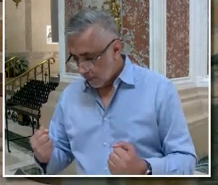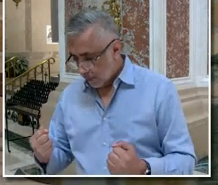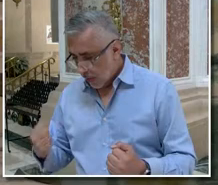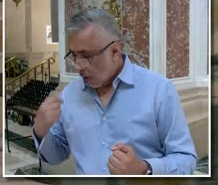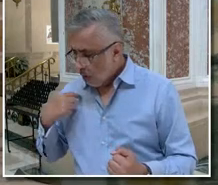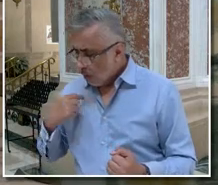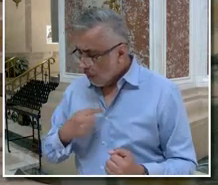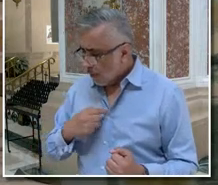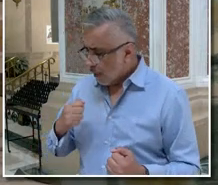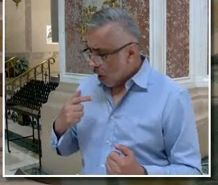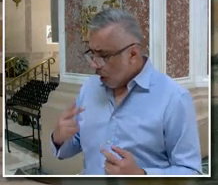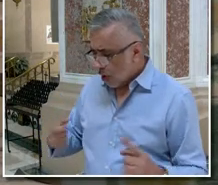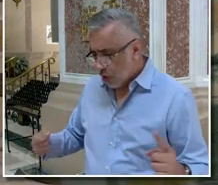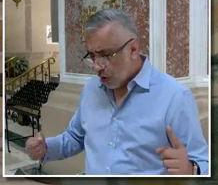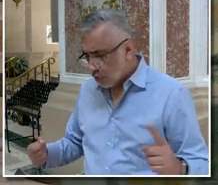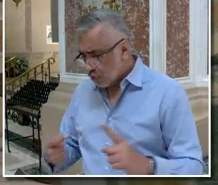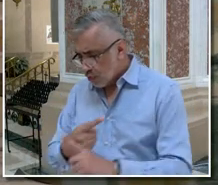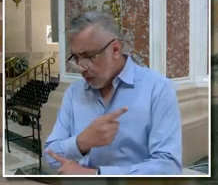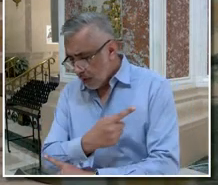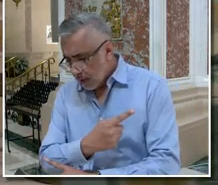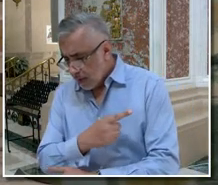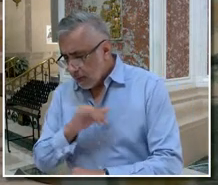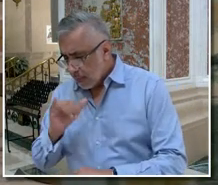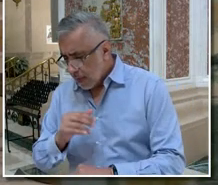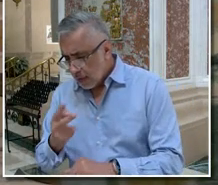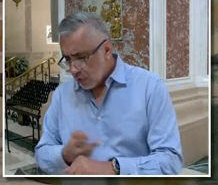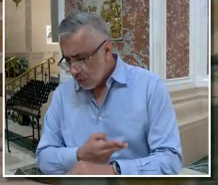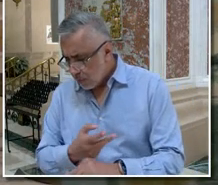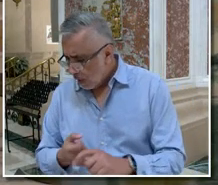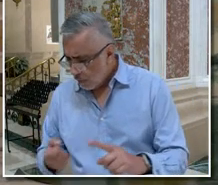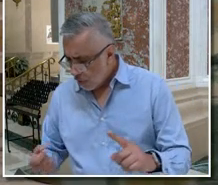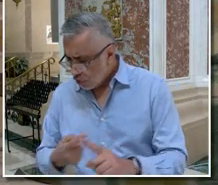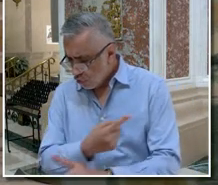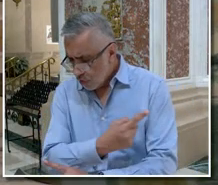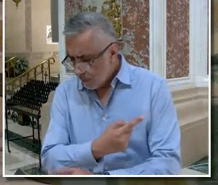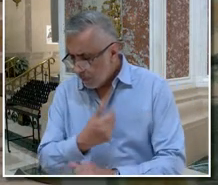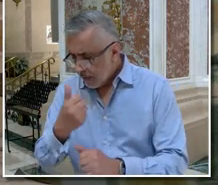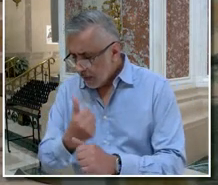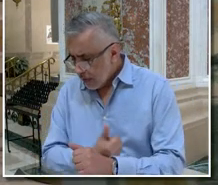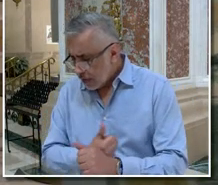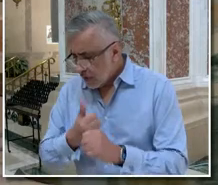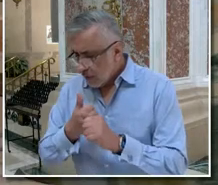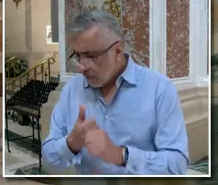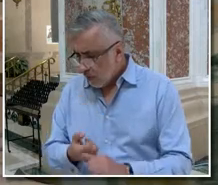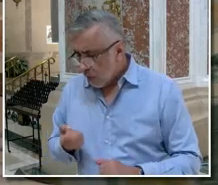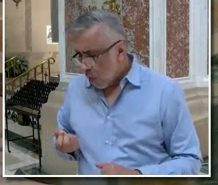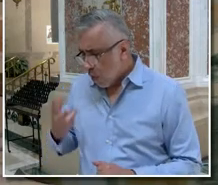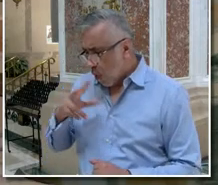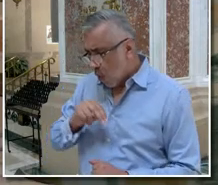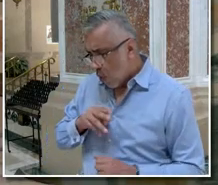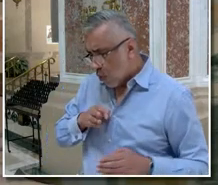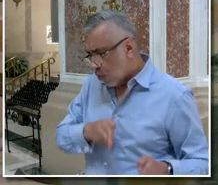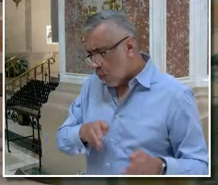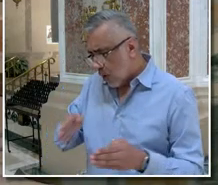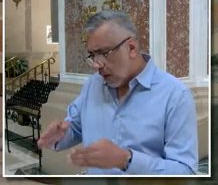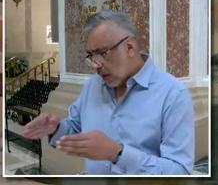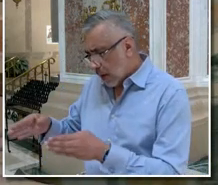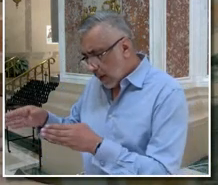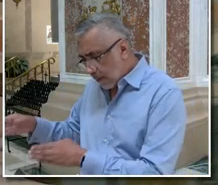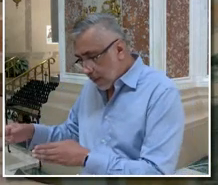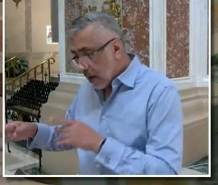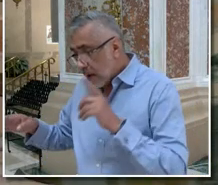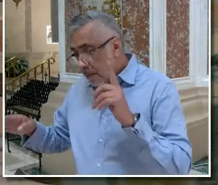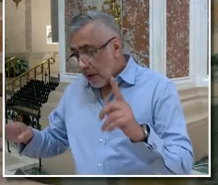We had all gone astray like sheep, each following his own way. But